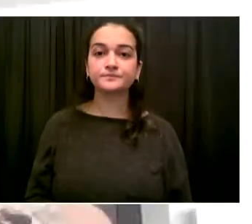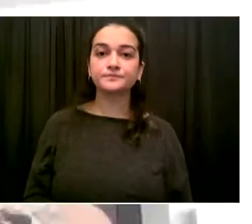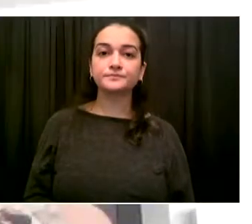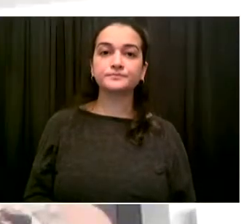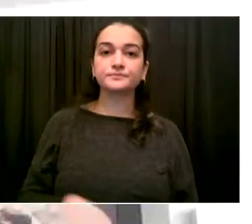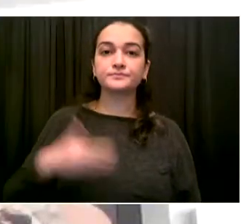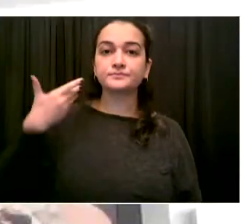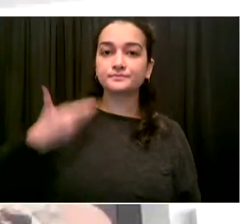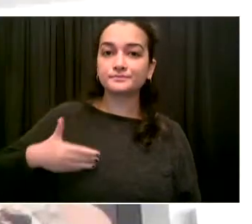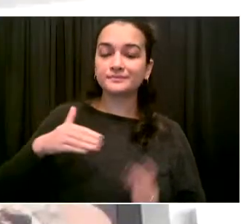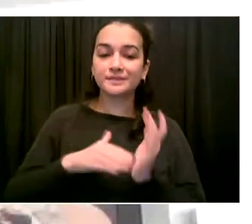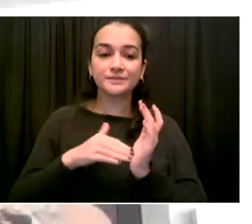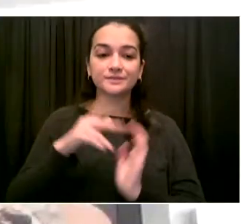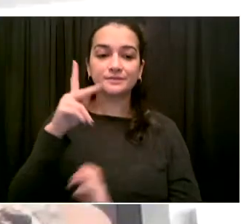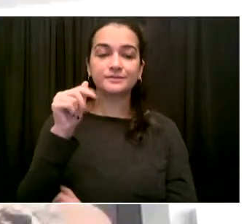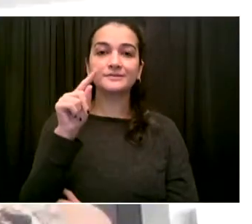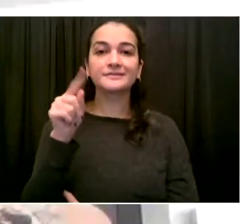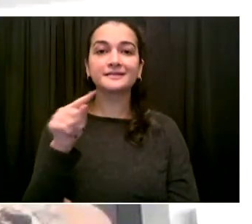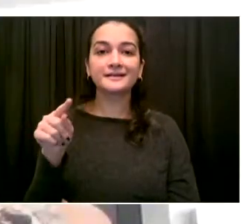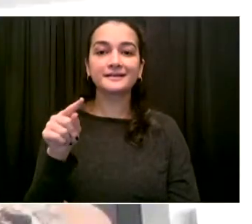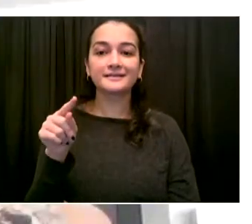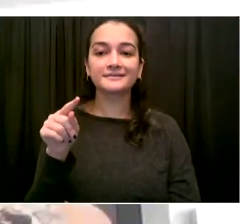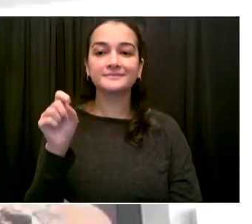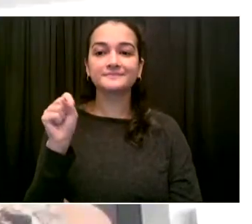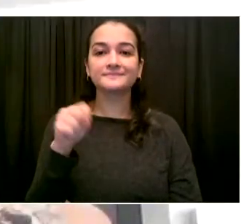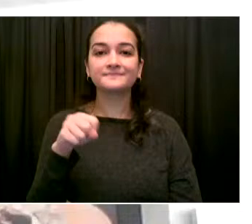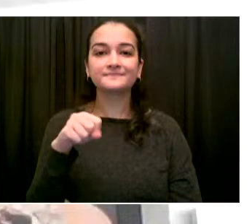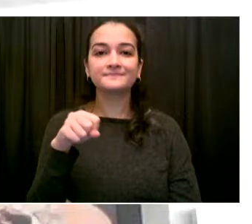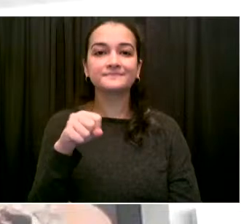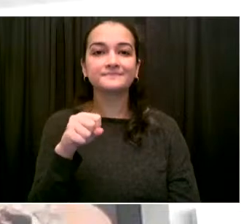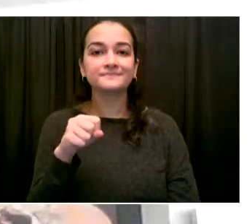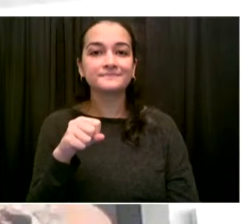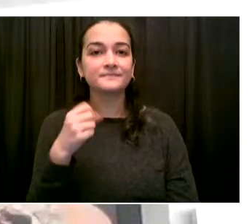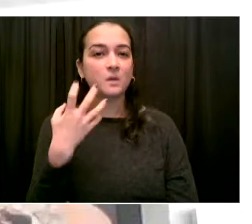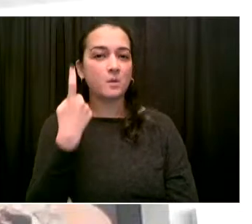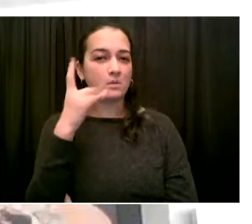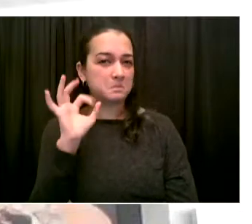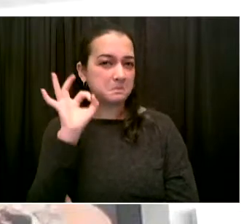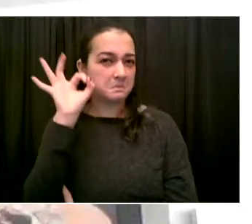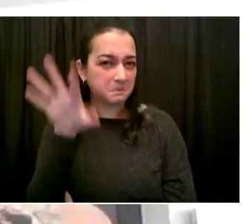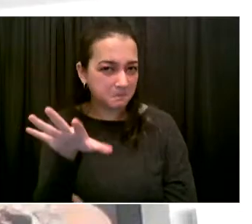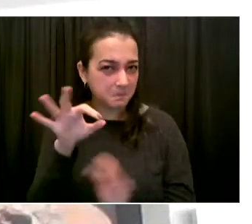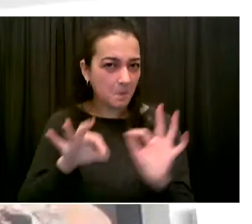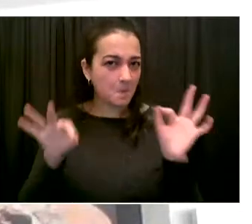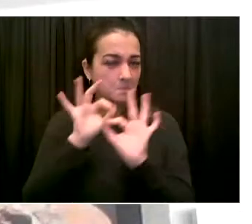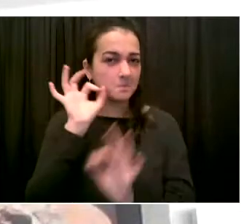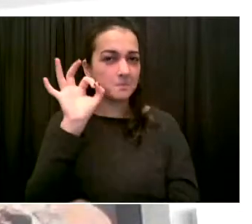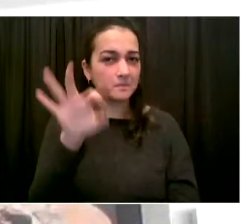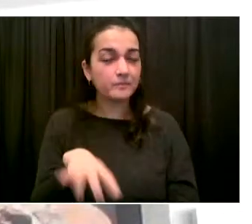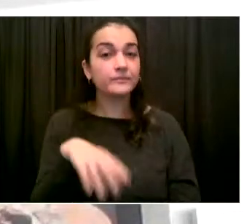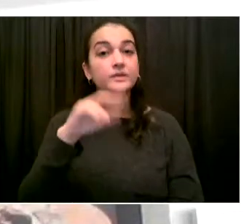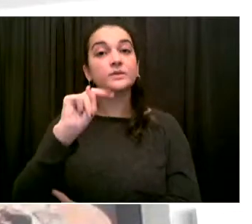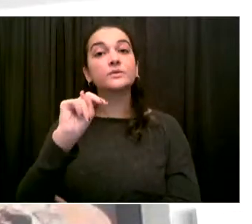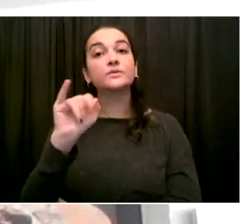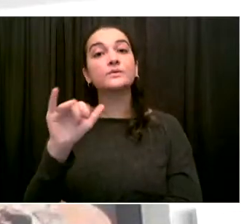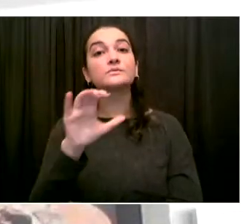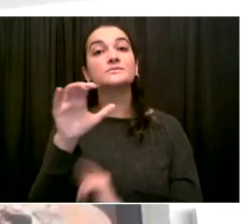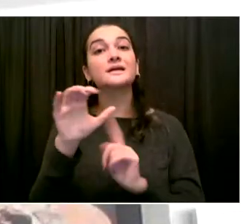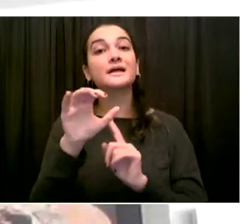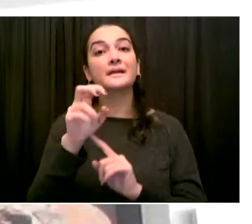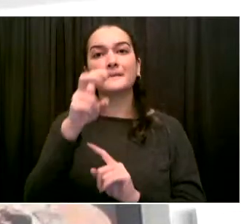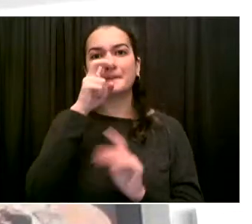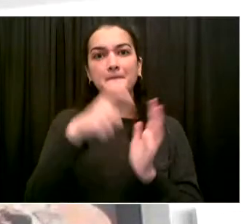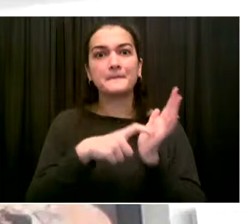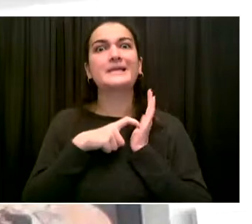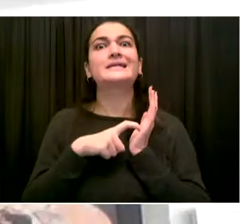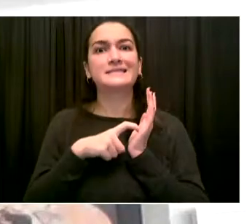said is that I think the mandates are making a difference. And not just for people who are subject to the mandates. But